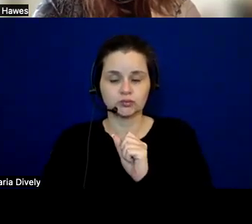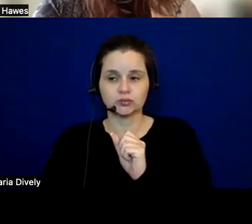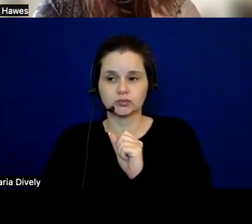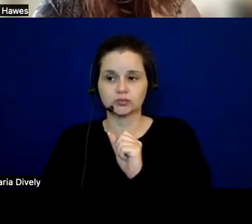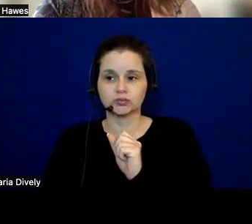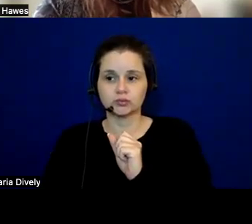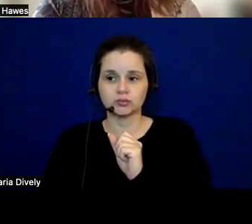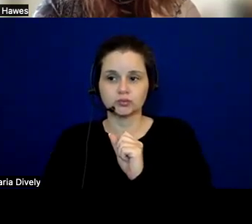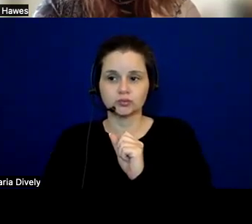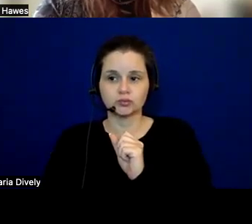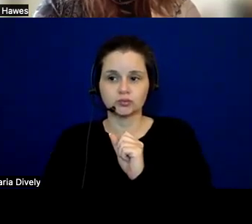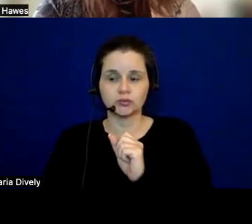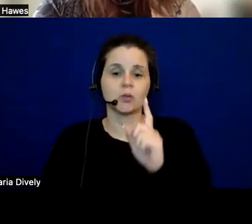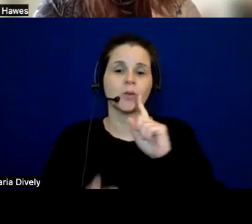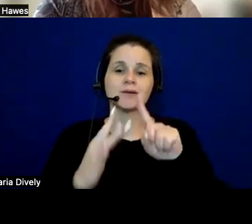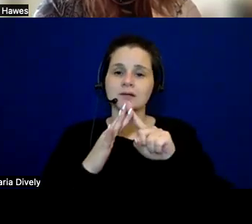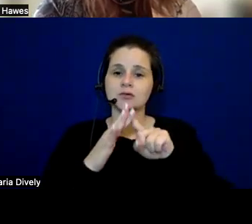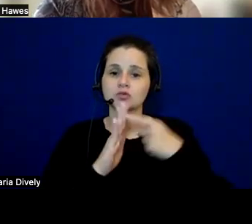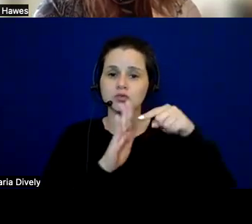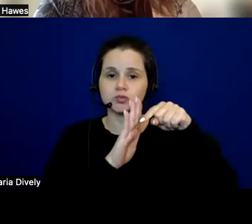when the suicide started occurring,